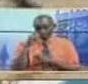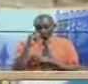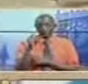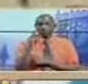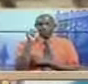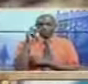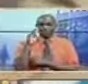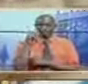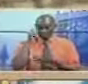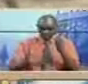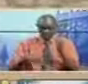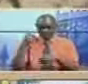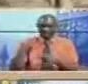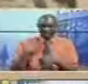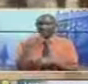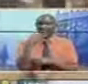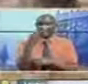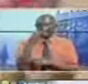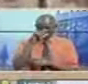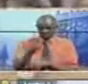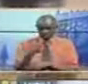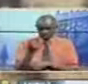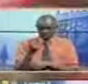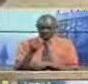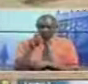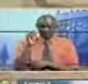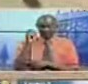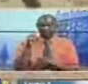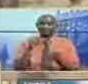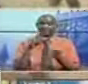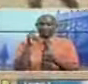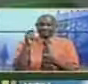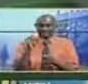where the winner will get 50,000 shillings. Victor Ogale, KTN Sports.